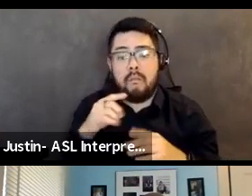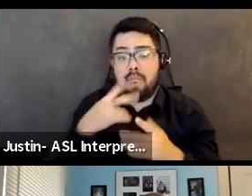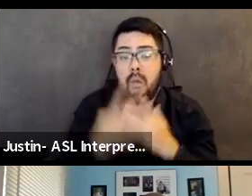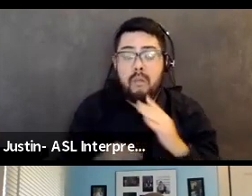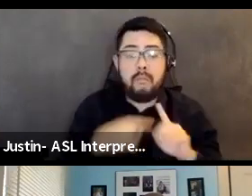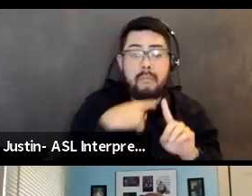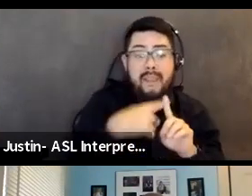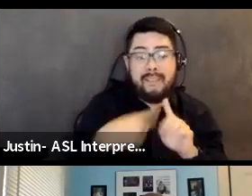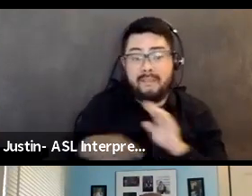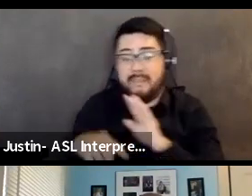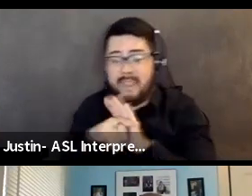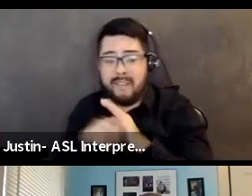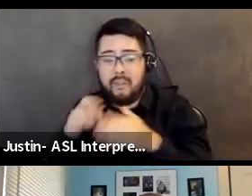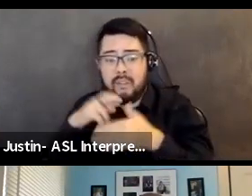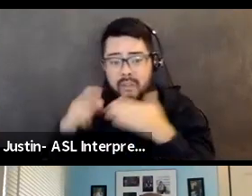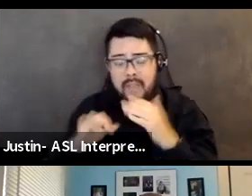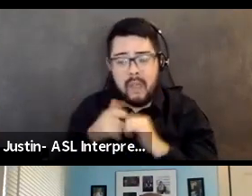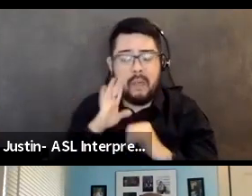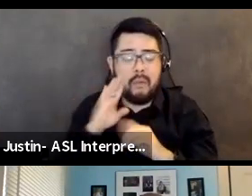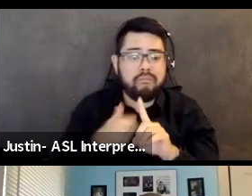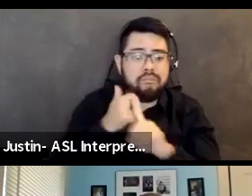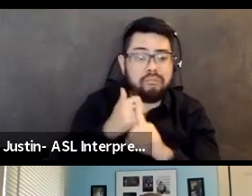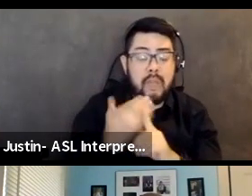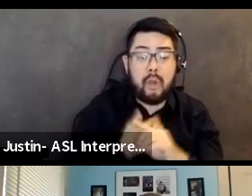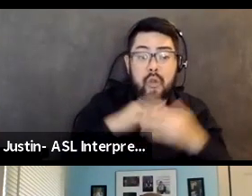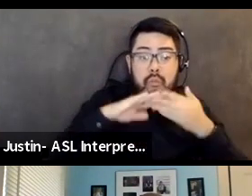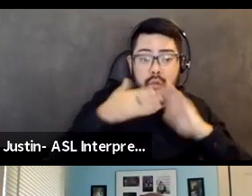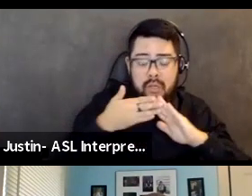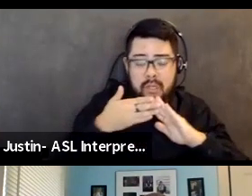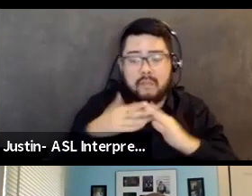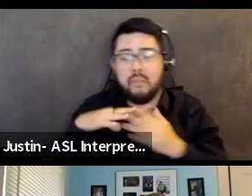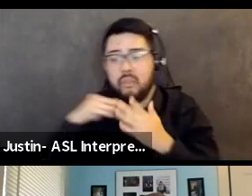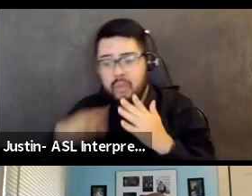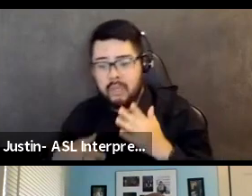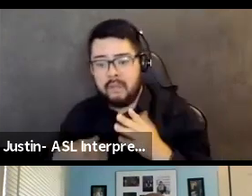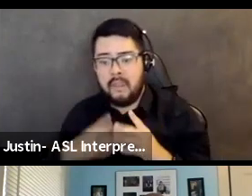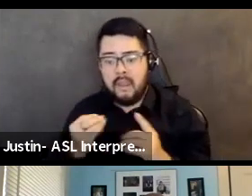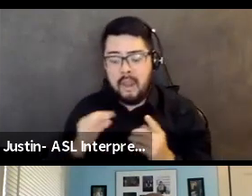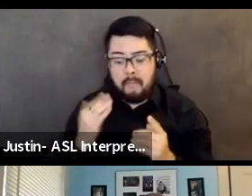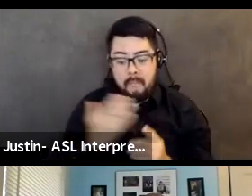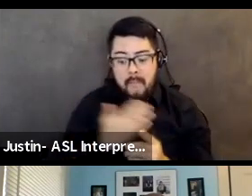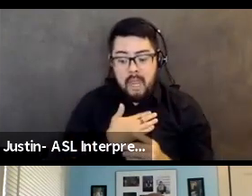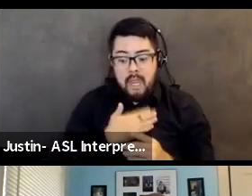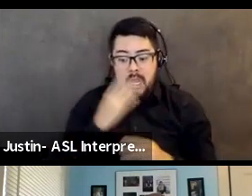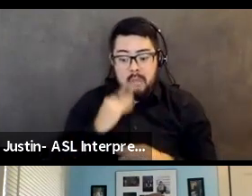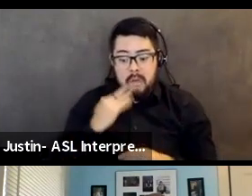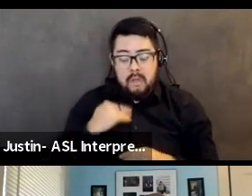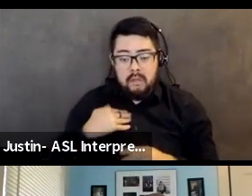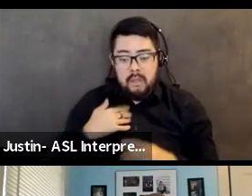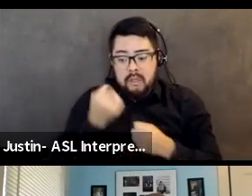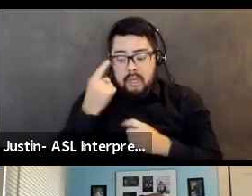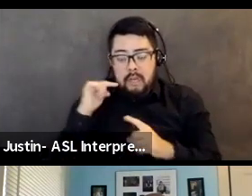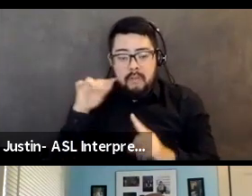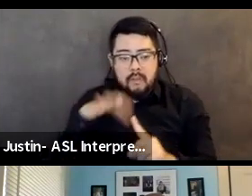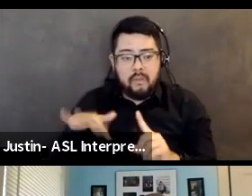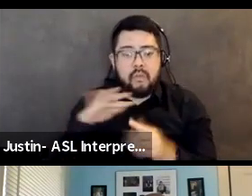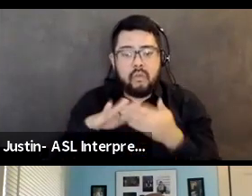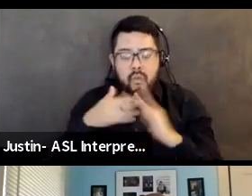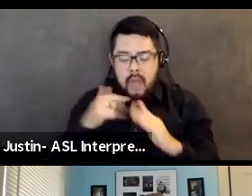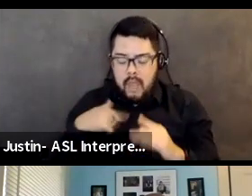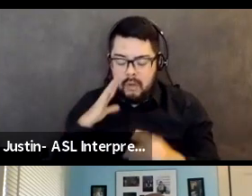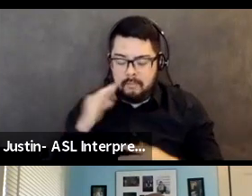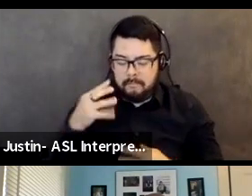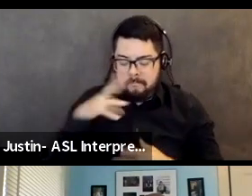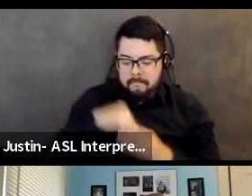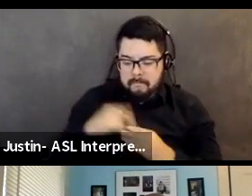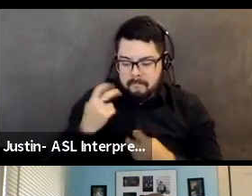affect students and communities and i would take my knowledge of the school community and i would make a decision but i think it's on